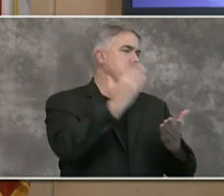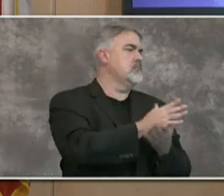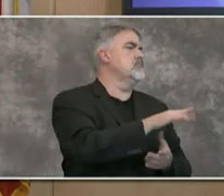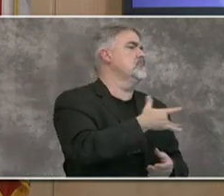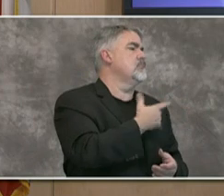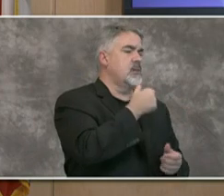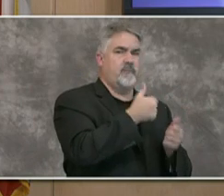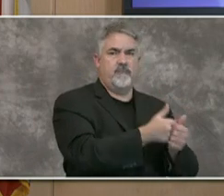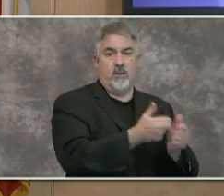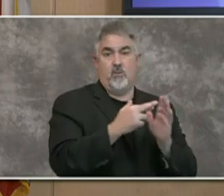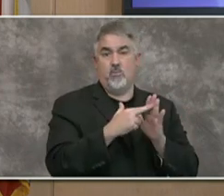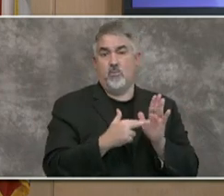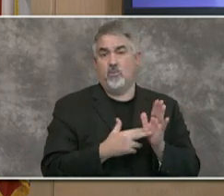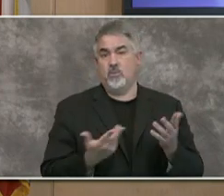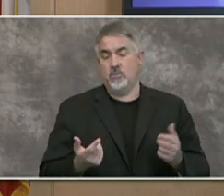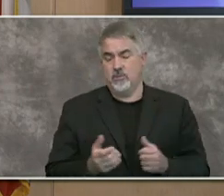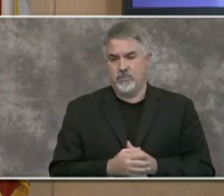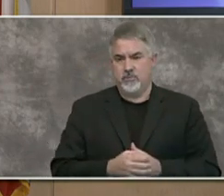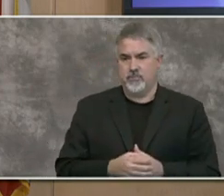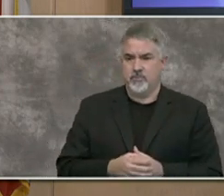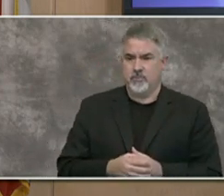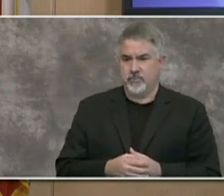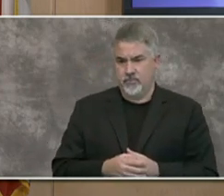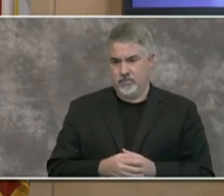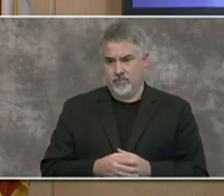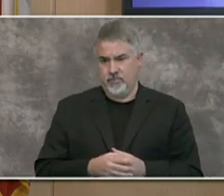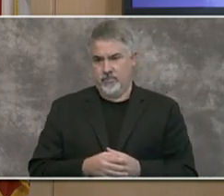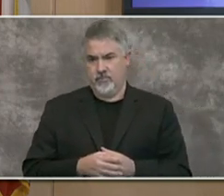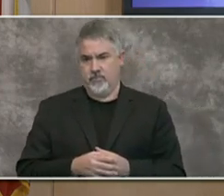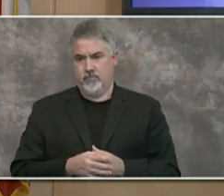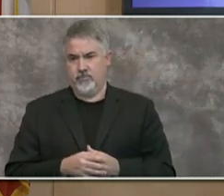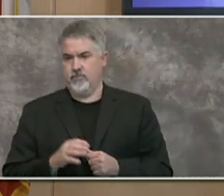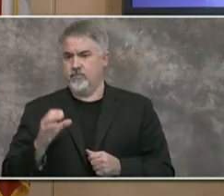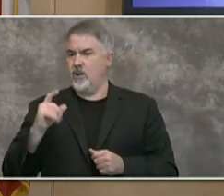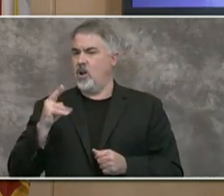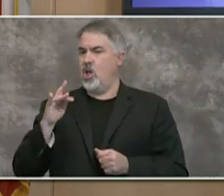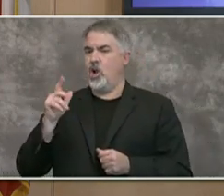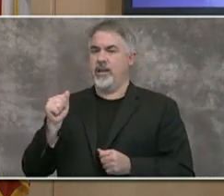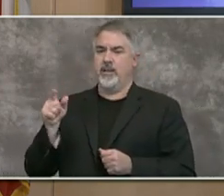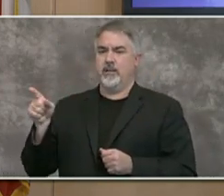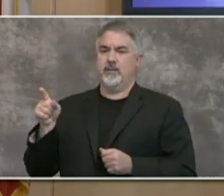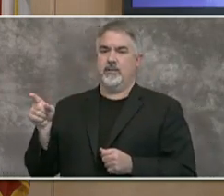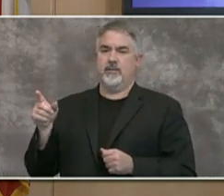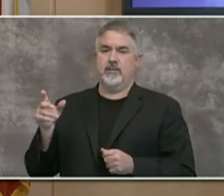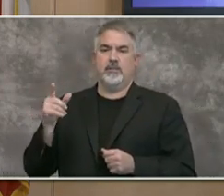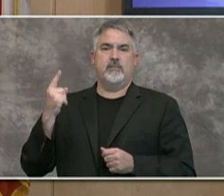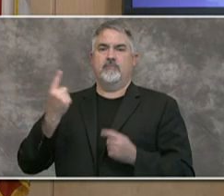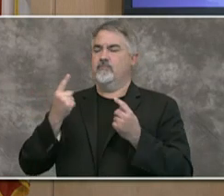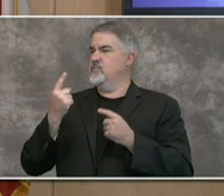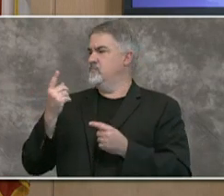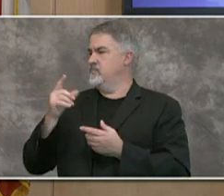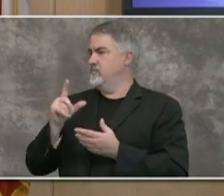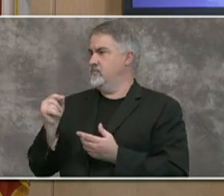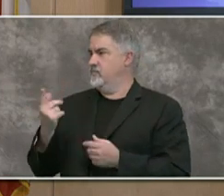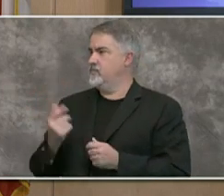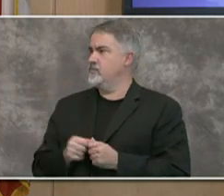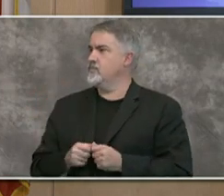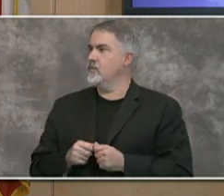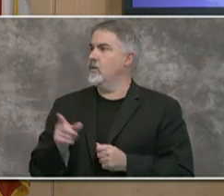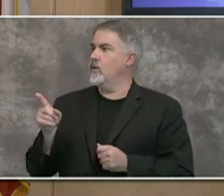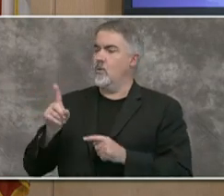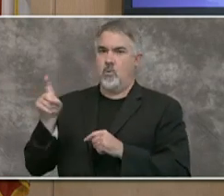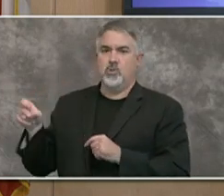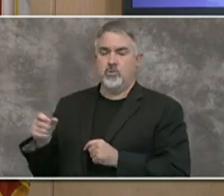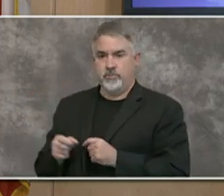also related from Claudia from Univision. It's on the same topic. Her question is, what if